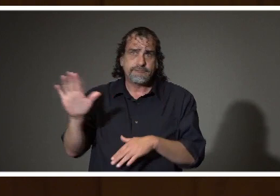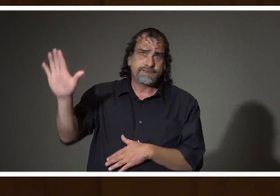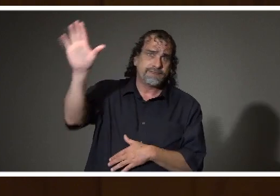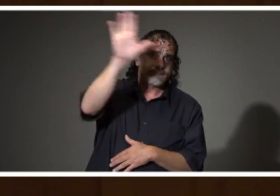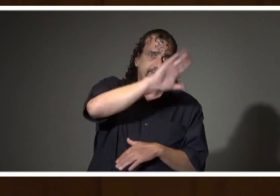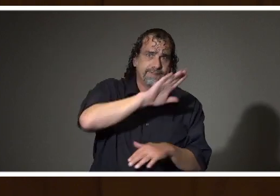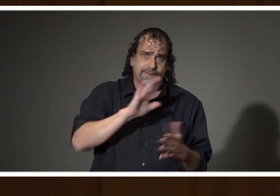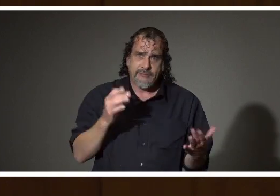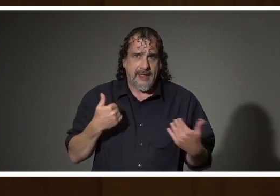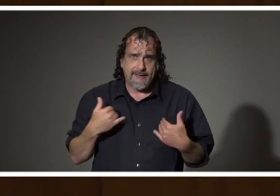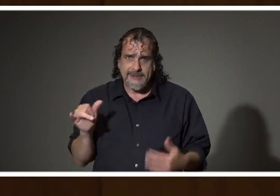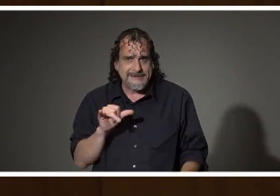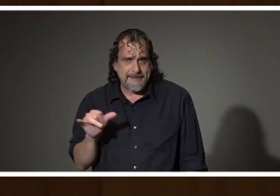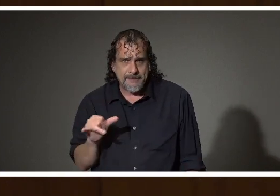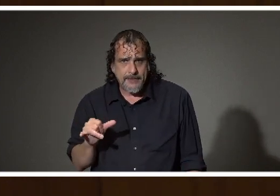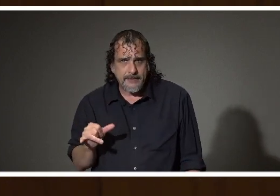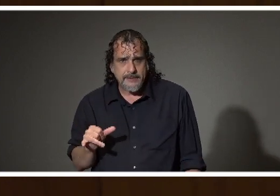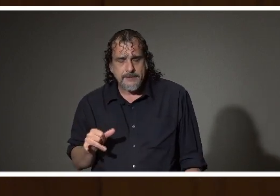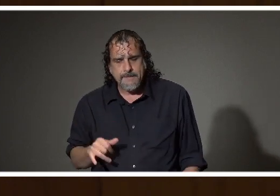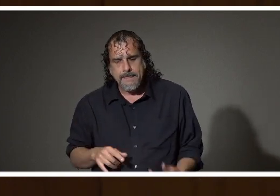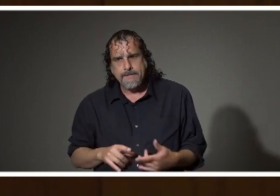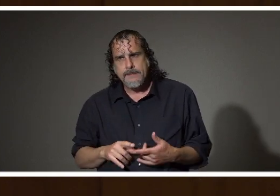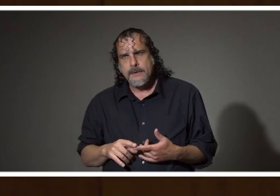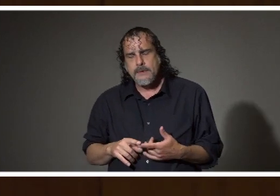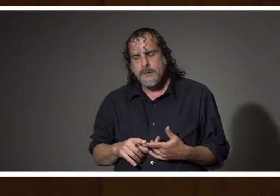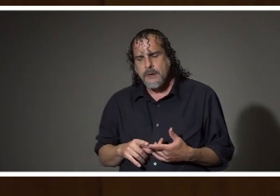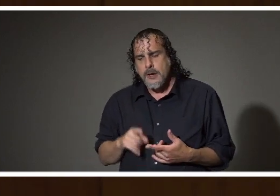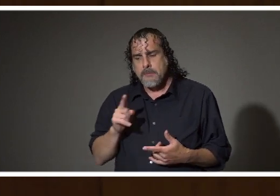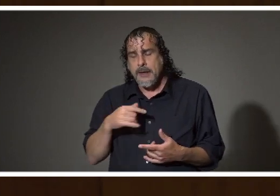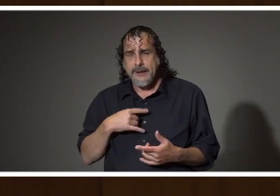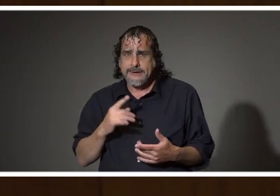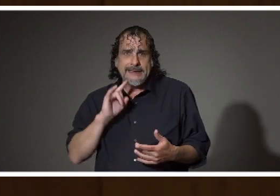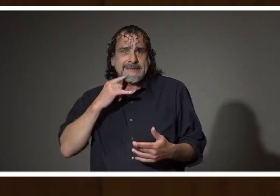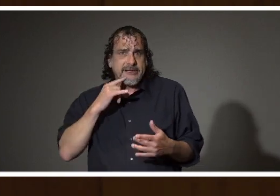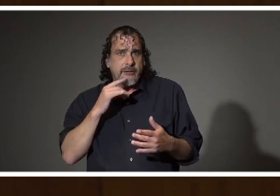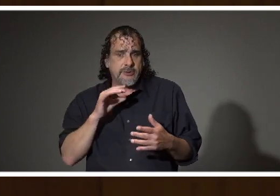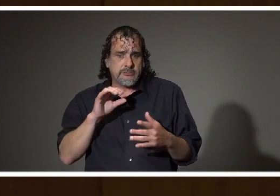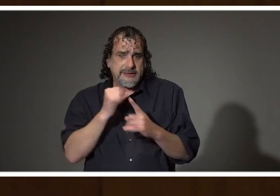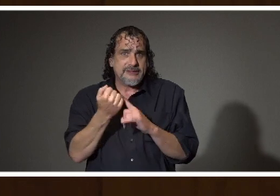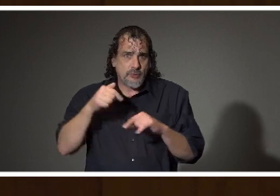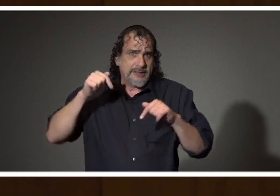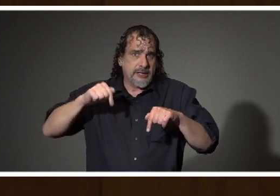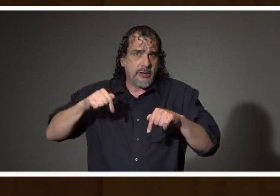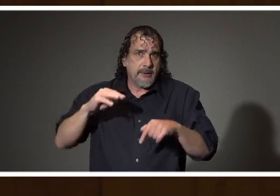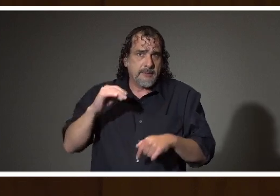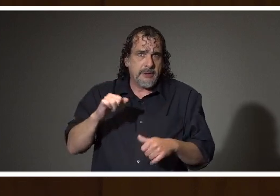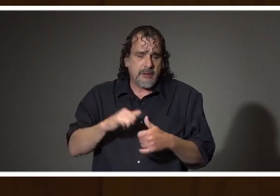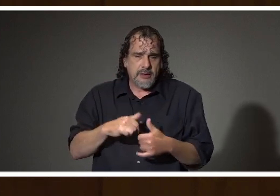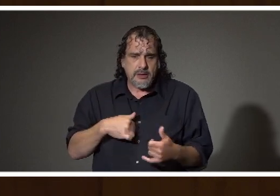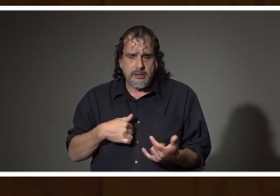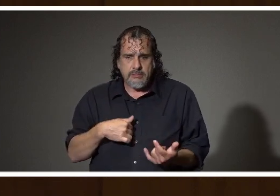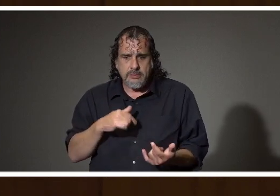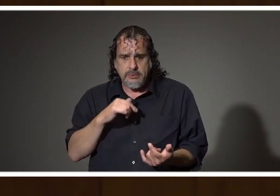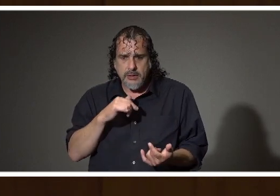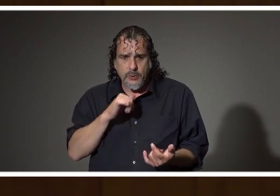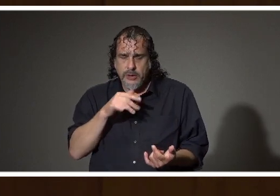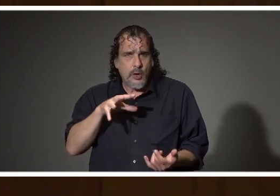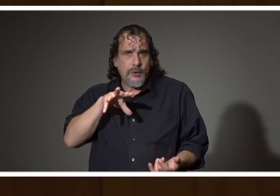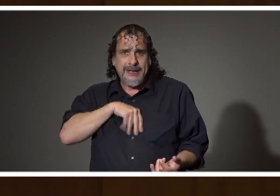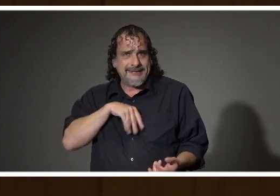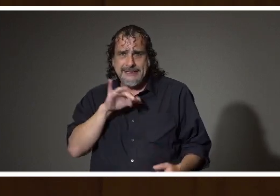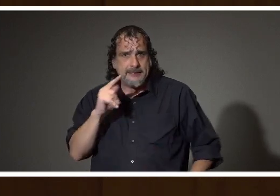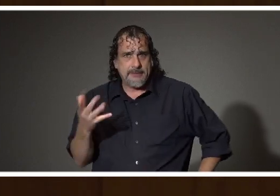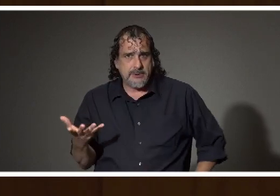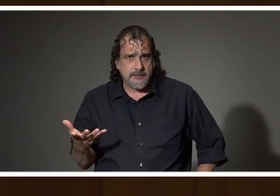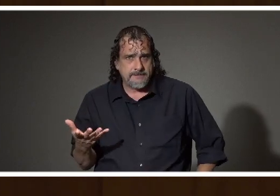issue, but it certainly is an acute issue within Mississippi, and it's not something that we find remotely acceptable. As